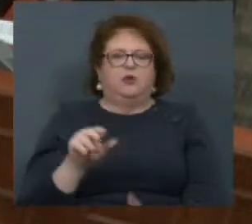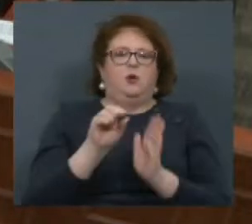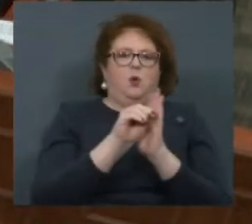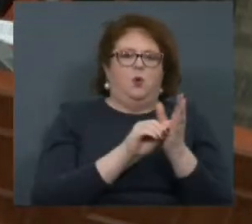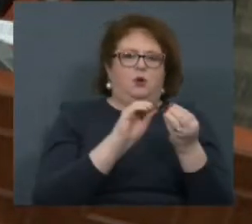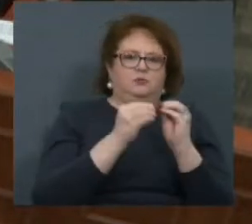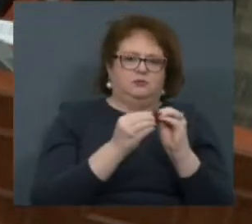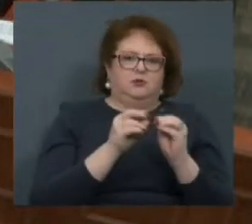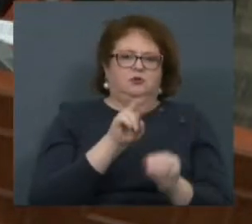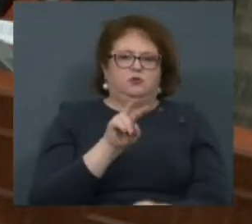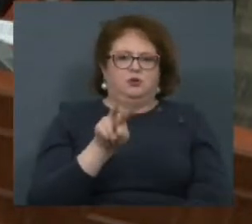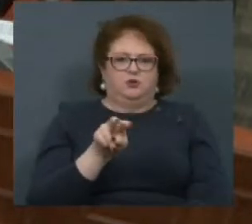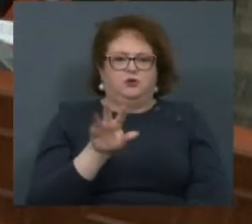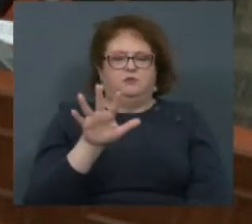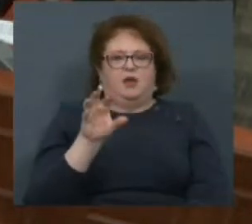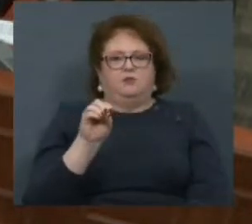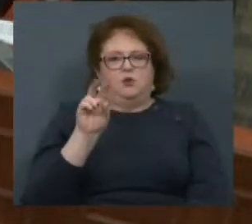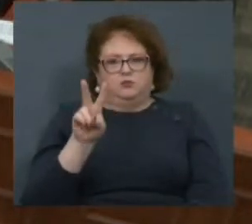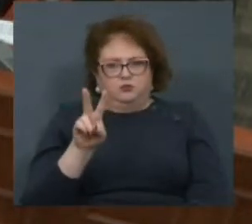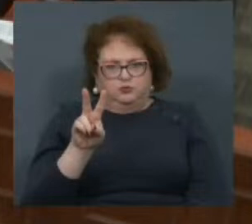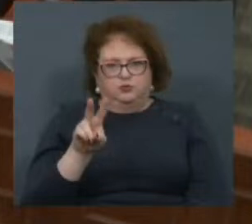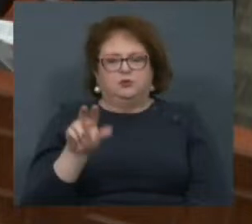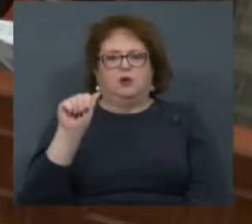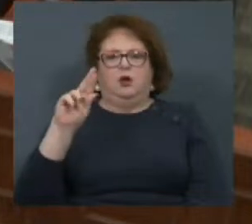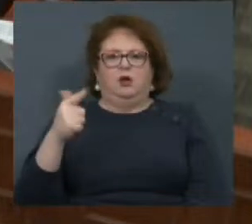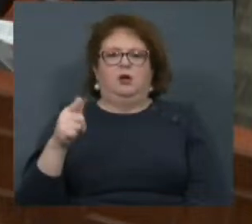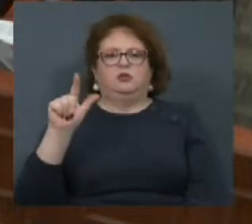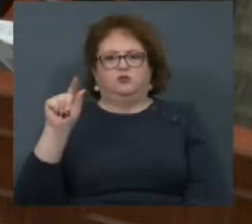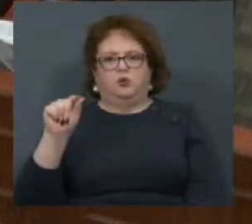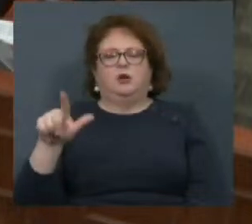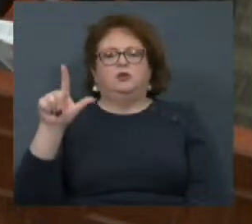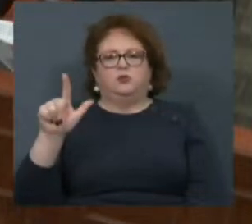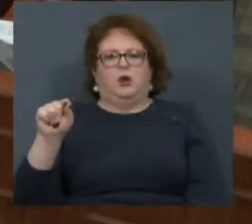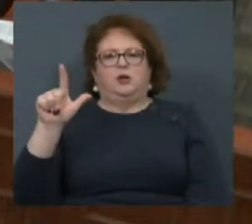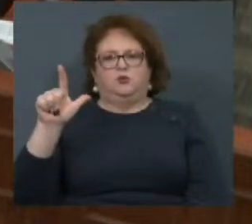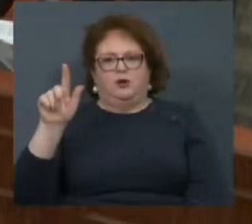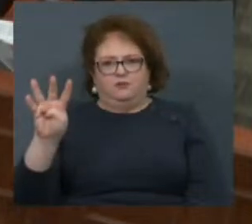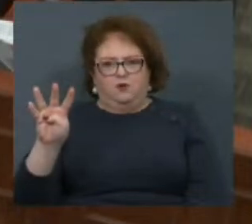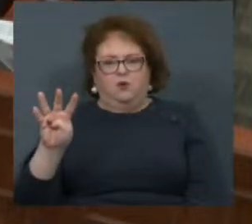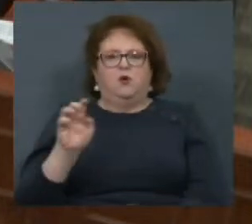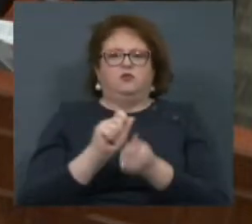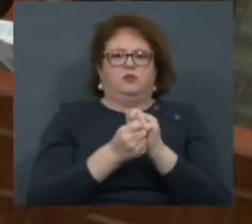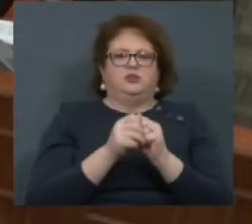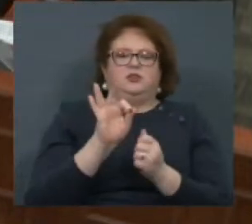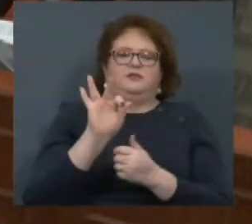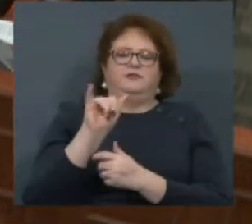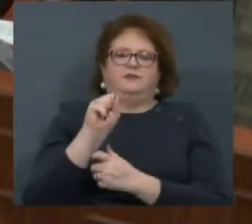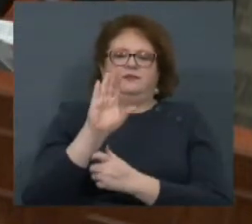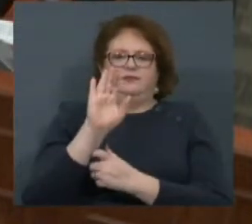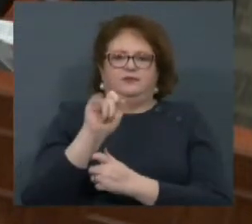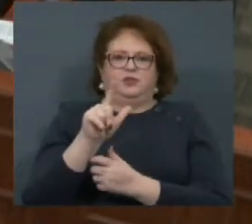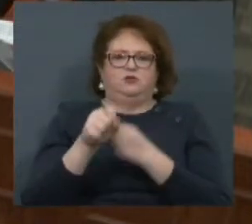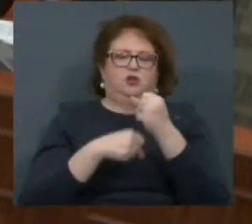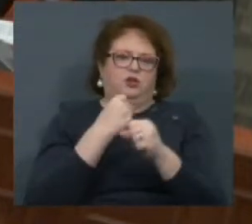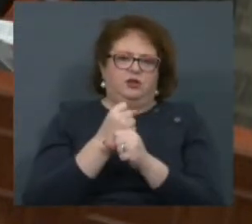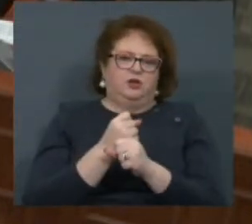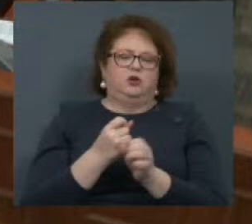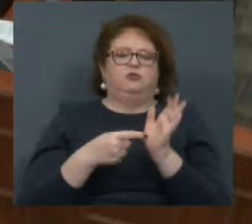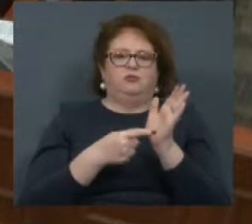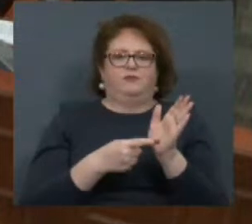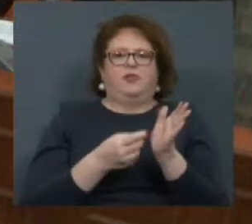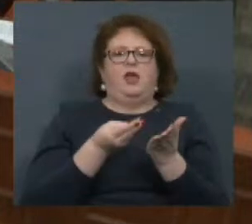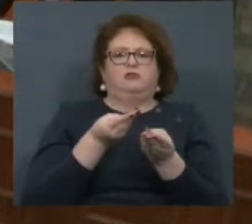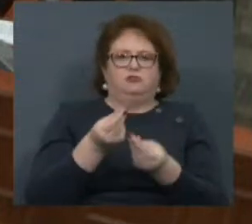number 22,502, August 20th, 2024, to adjust the fiscal year 2024 budget ordinance to reflect revenue and